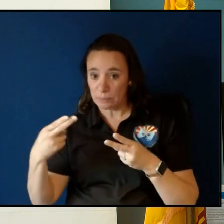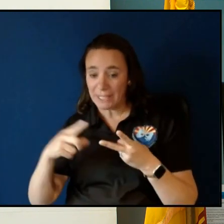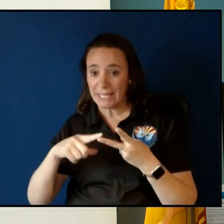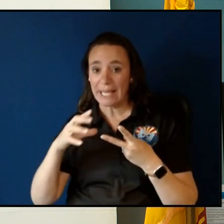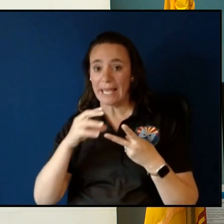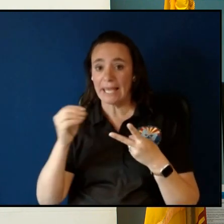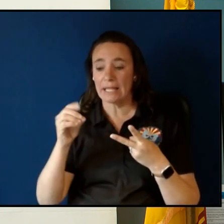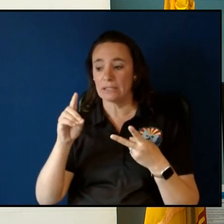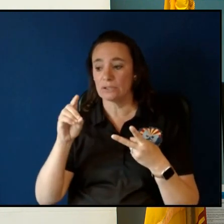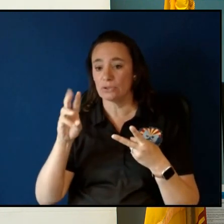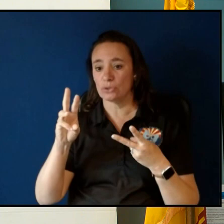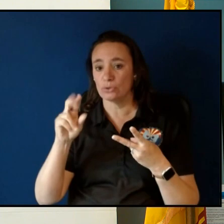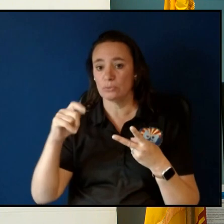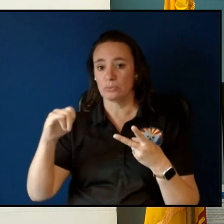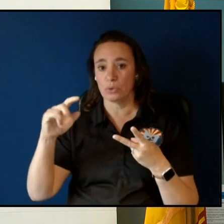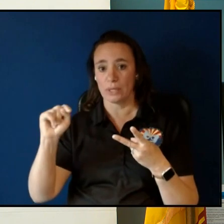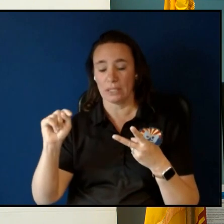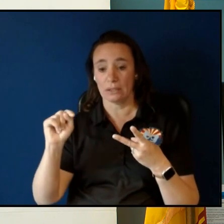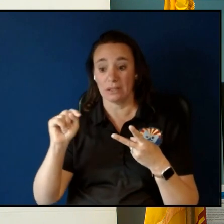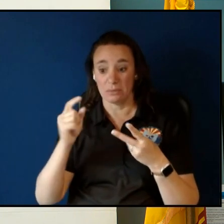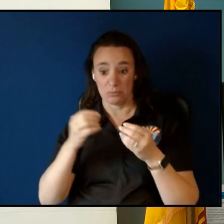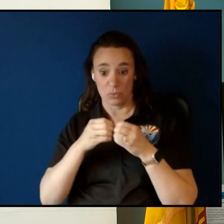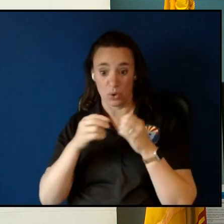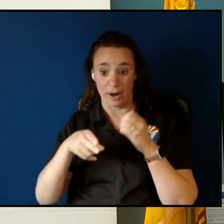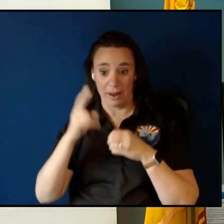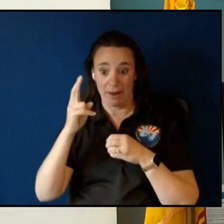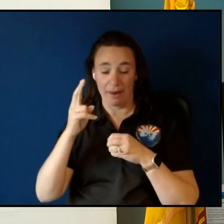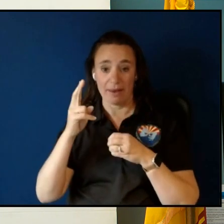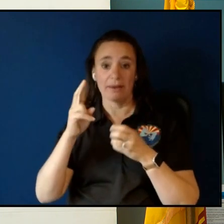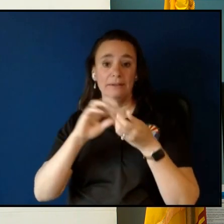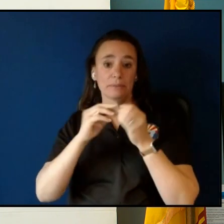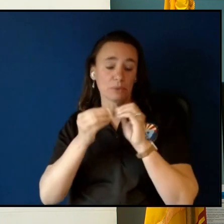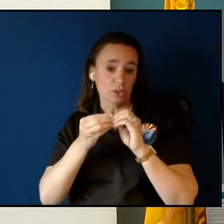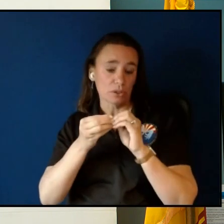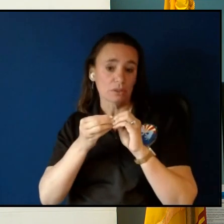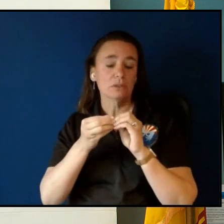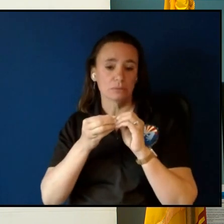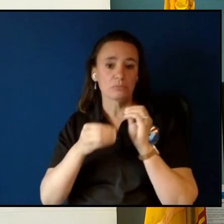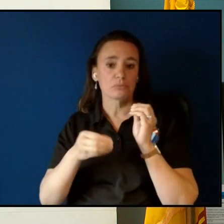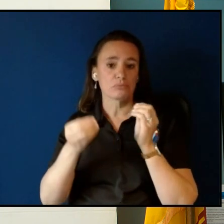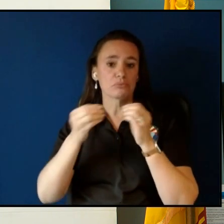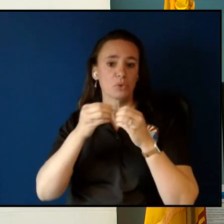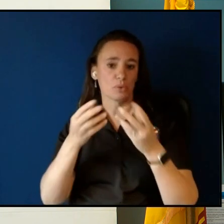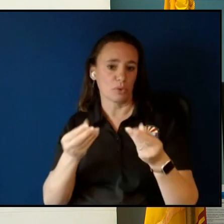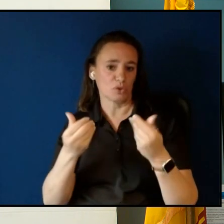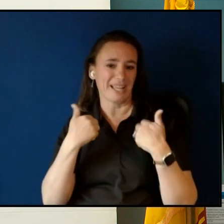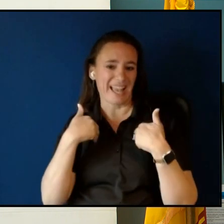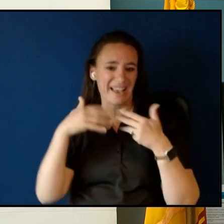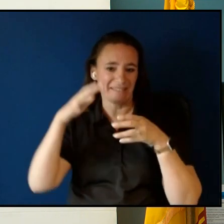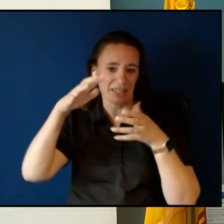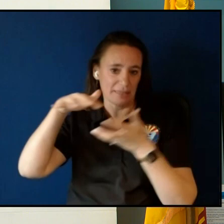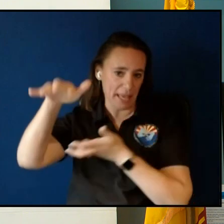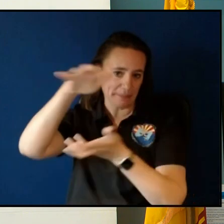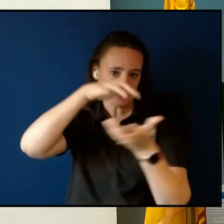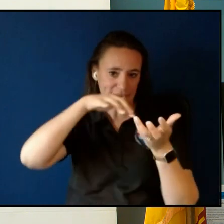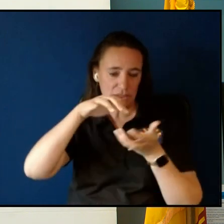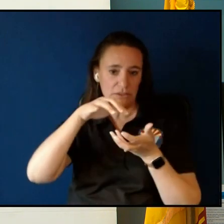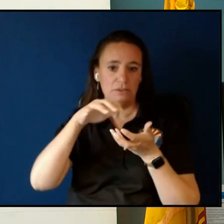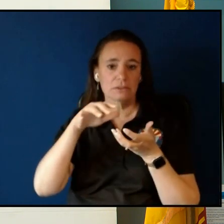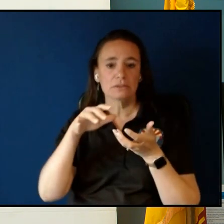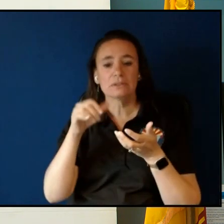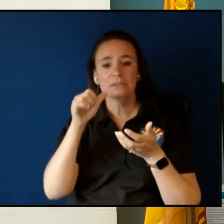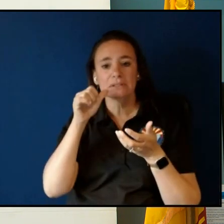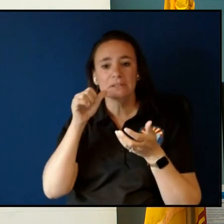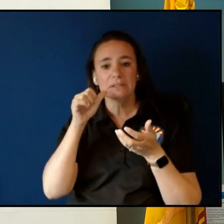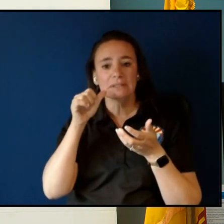higher both of those are, the more moisture we have in the atmosphere. So here we were yesterday. This was Saturday, yesterday. This is kind of like we went